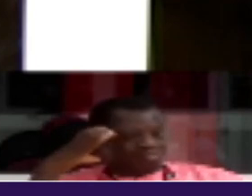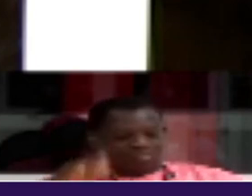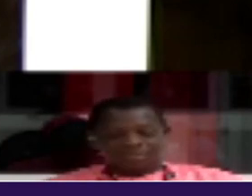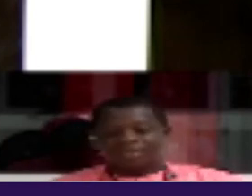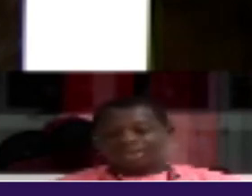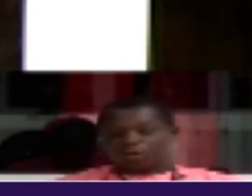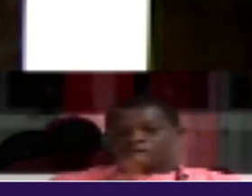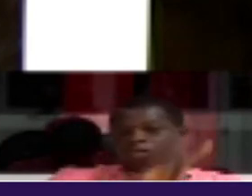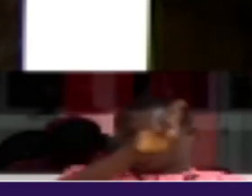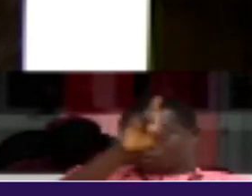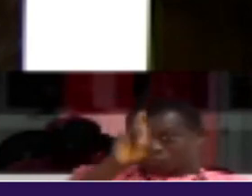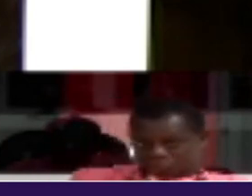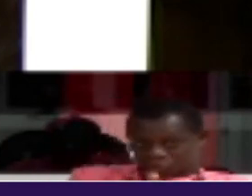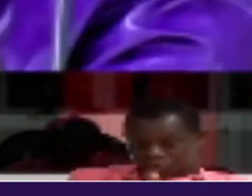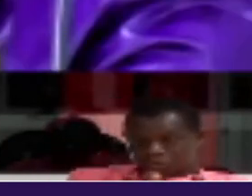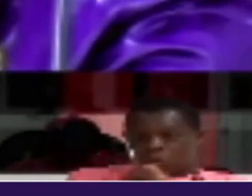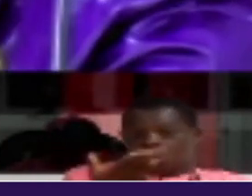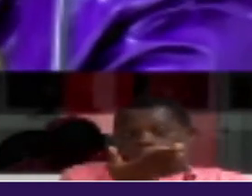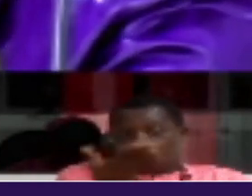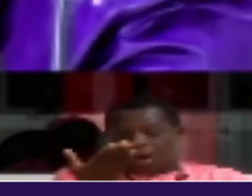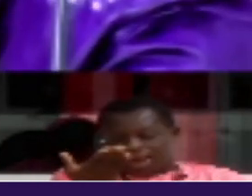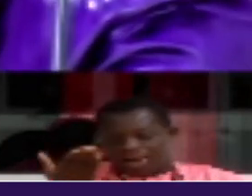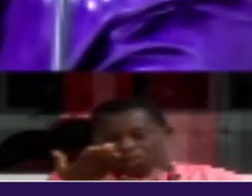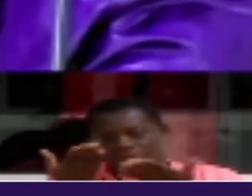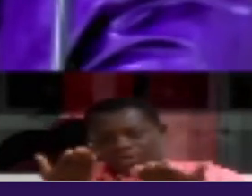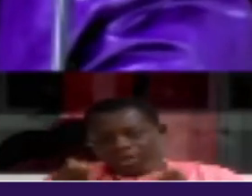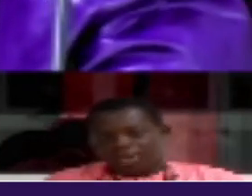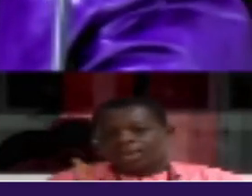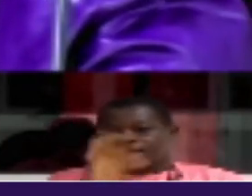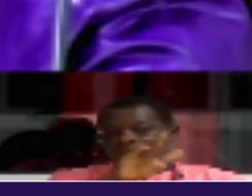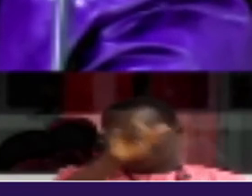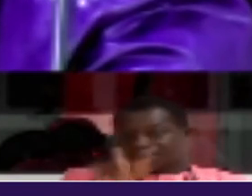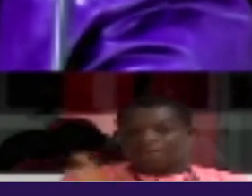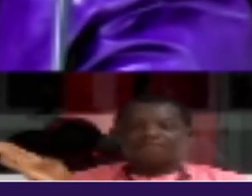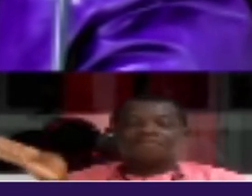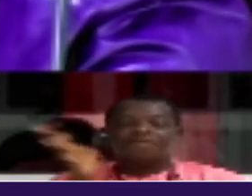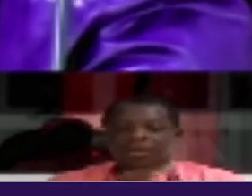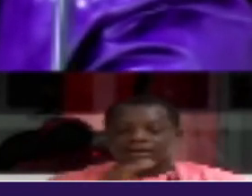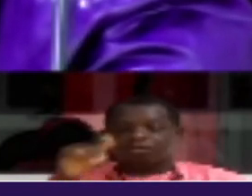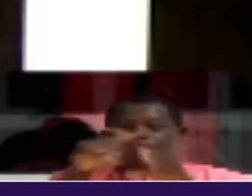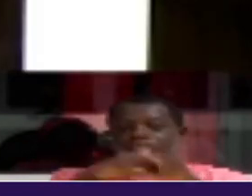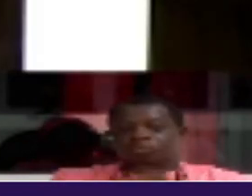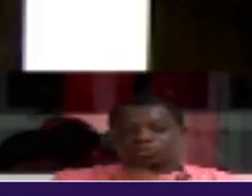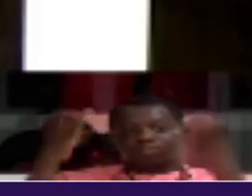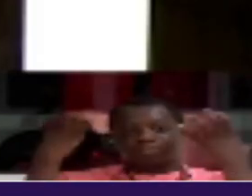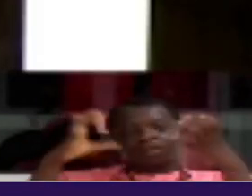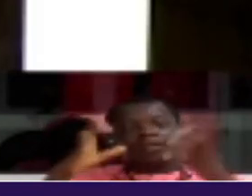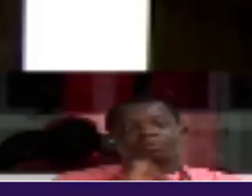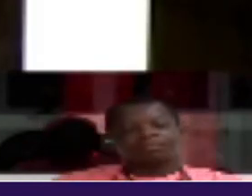is, why would anybody lie to implicate him or herself? I don't